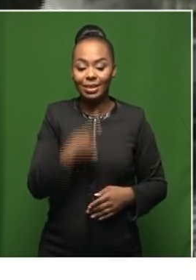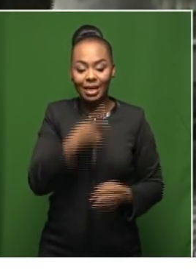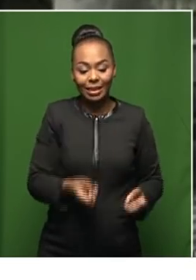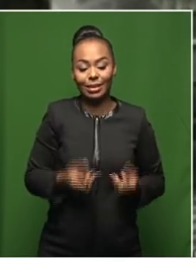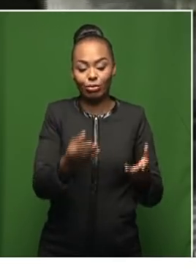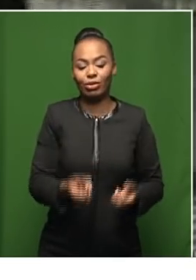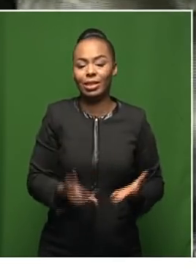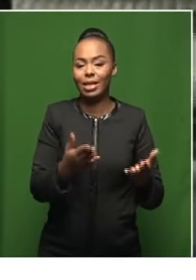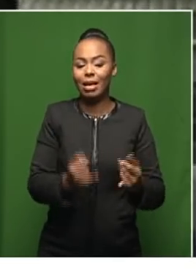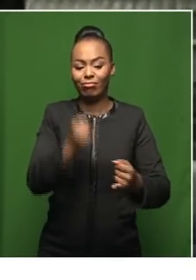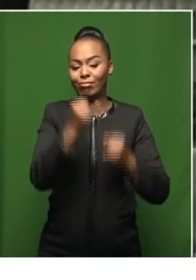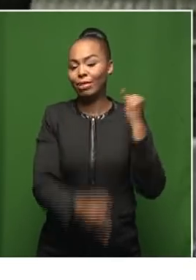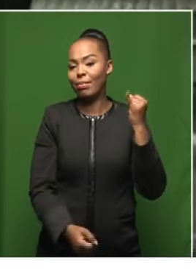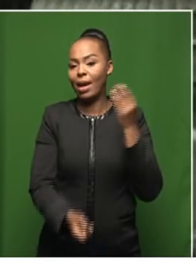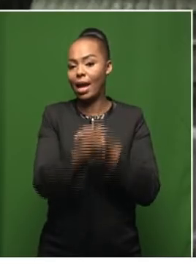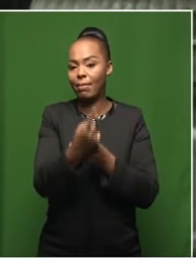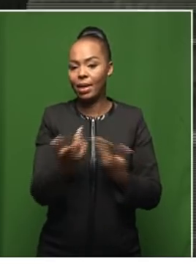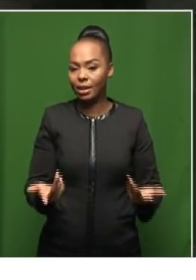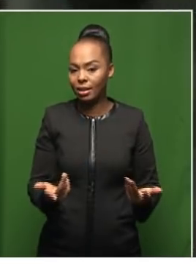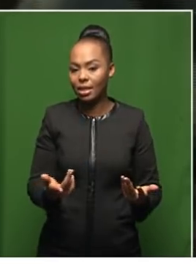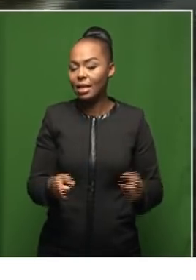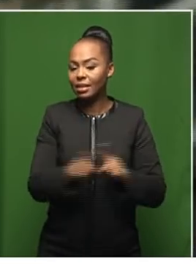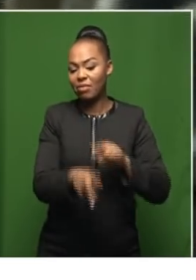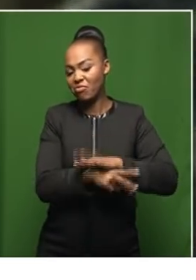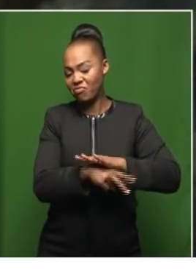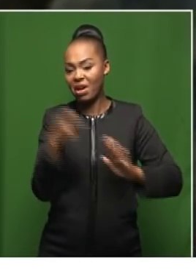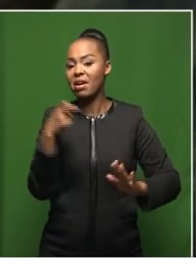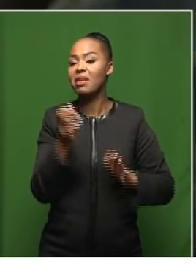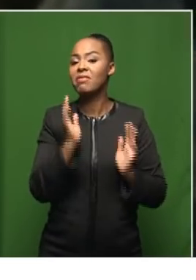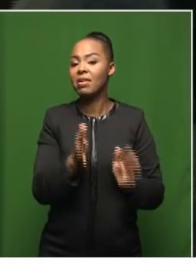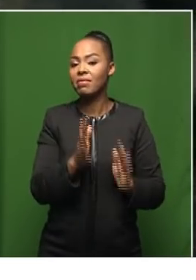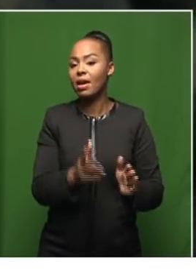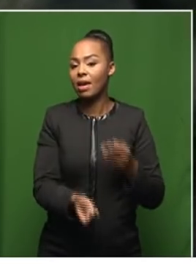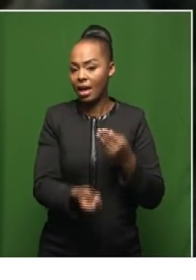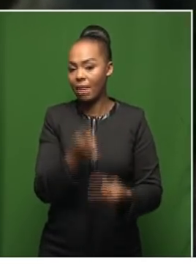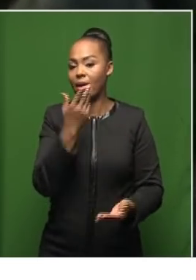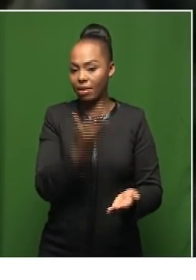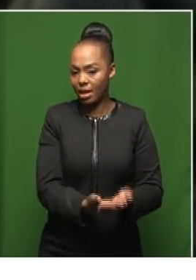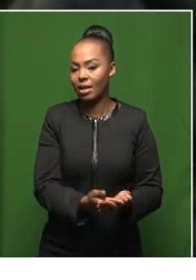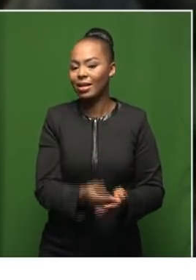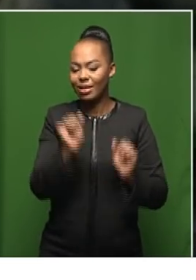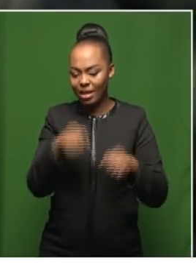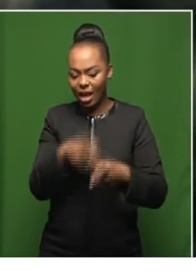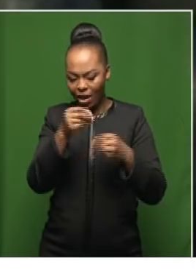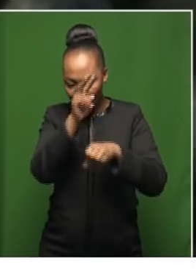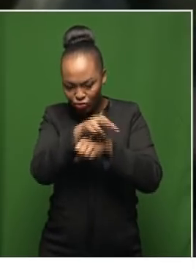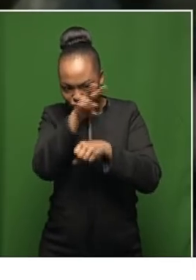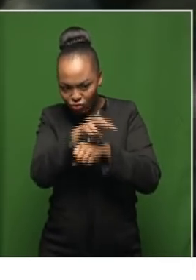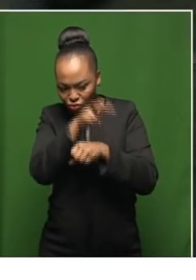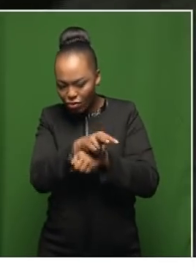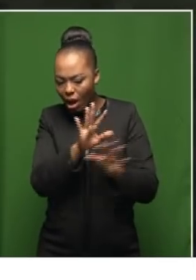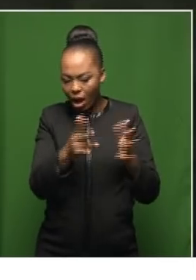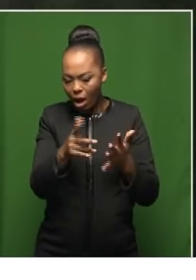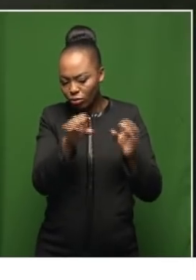go wrong, and not to mention the possibility of theft, even though there will apparently be track and trace methods that will be used.